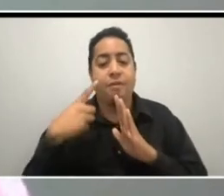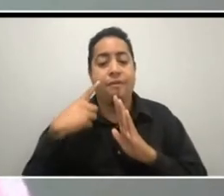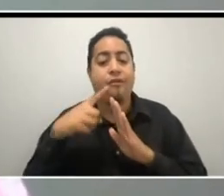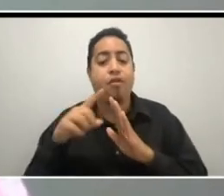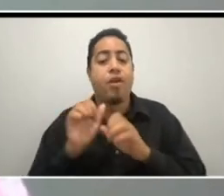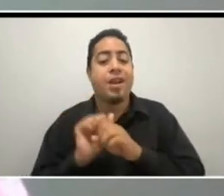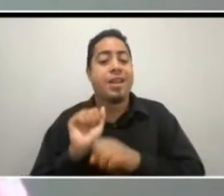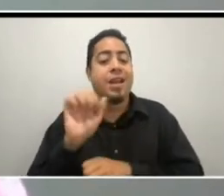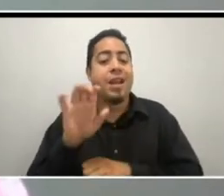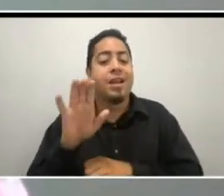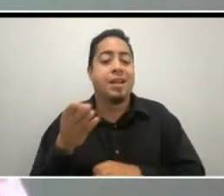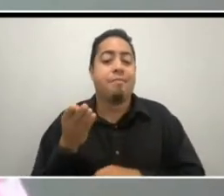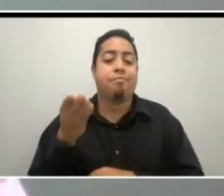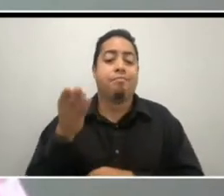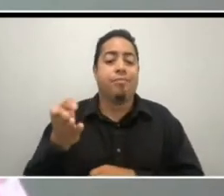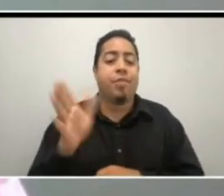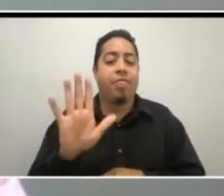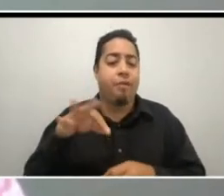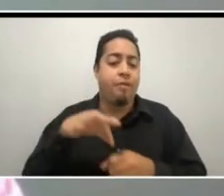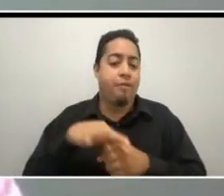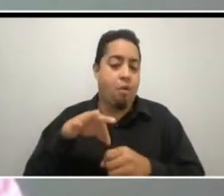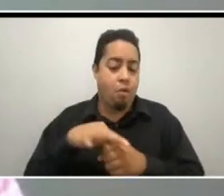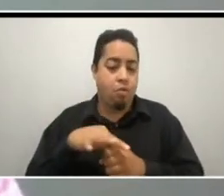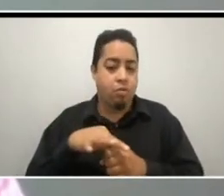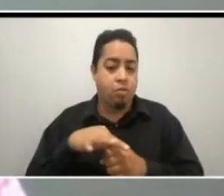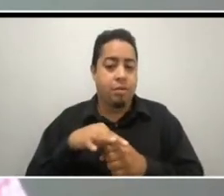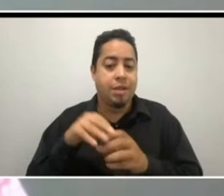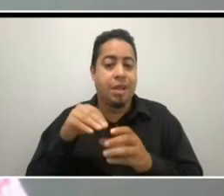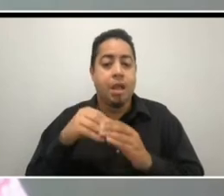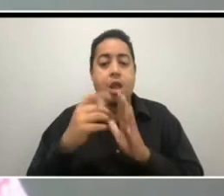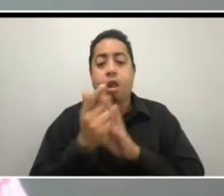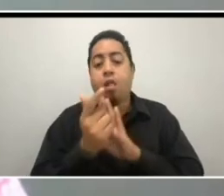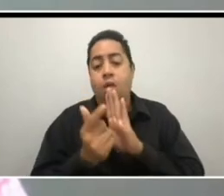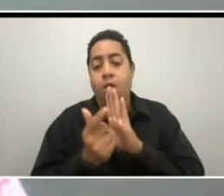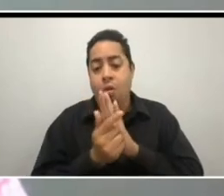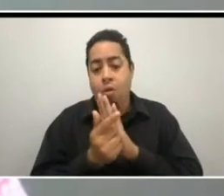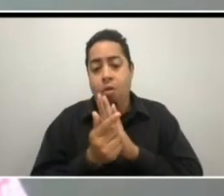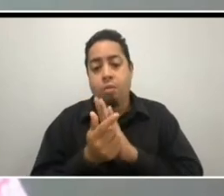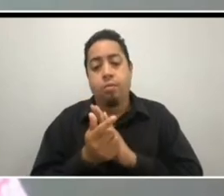in per law in the Michigan